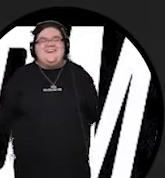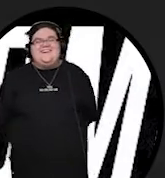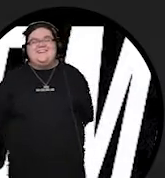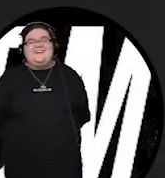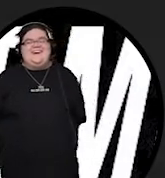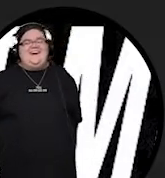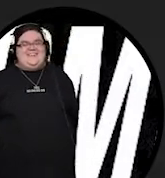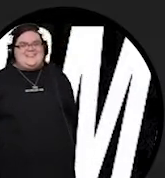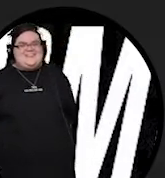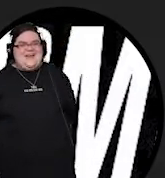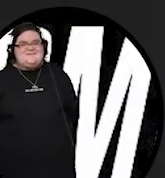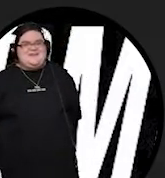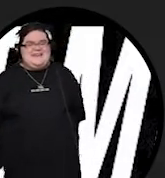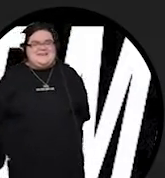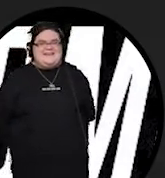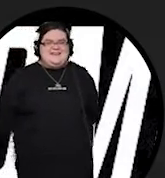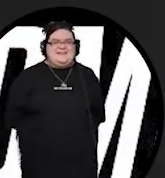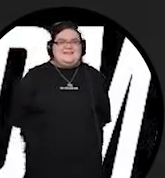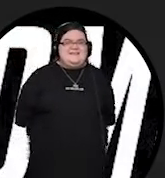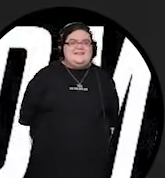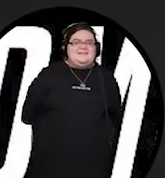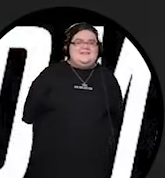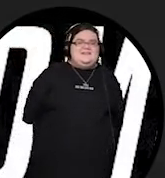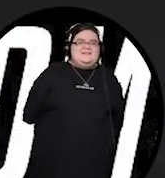What on earth is happening?